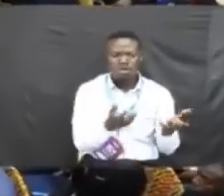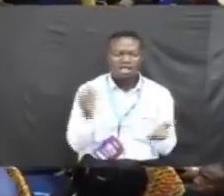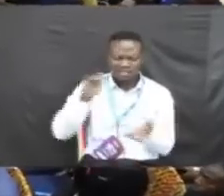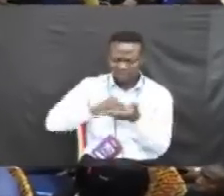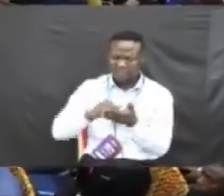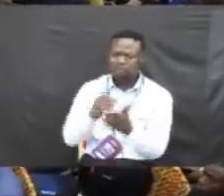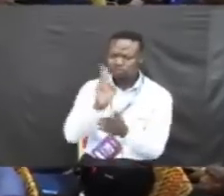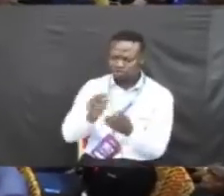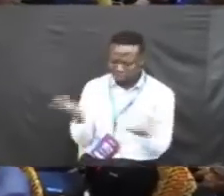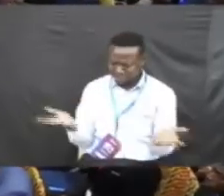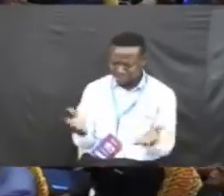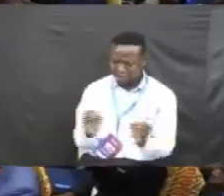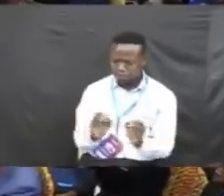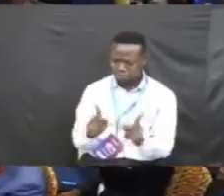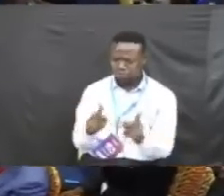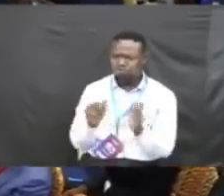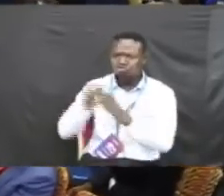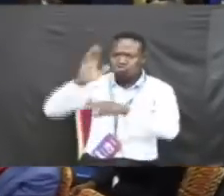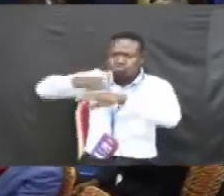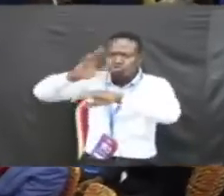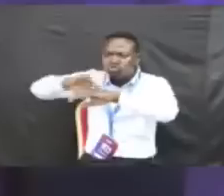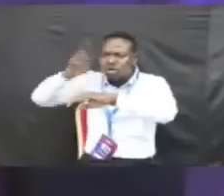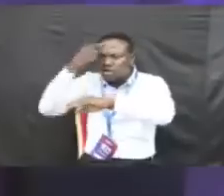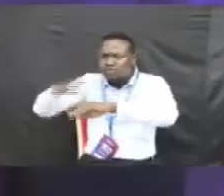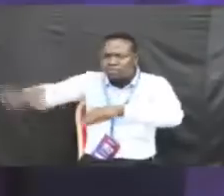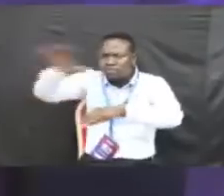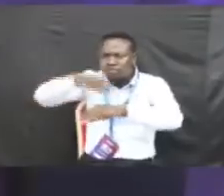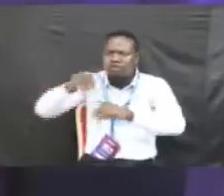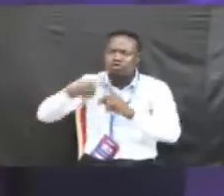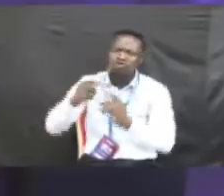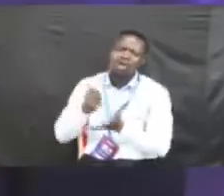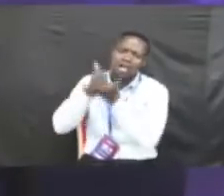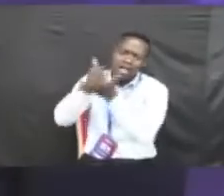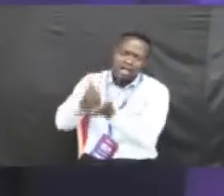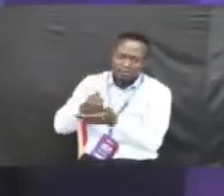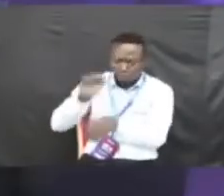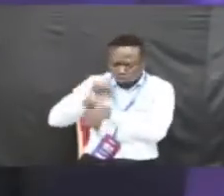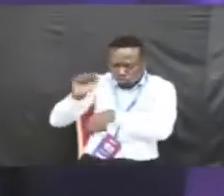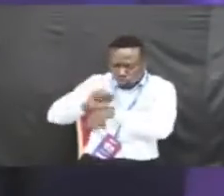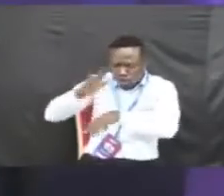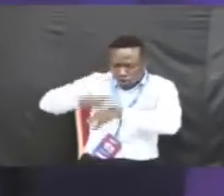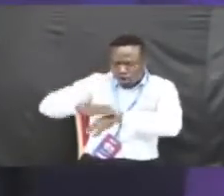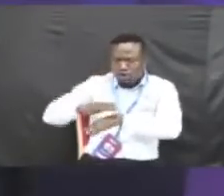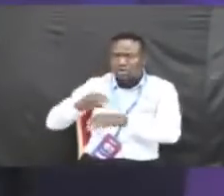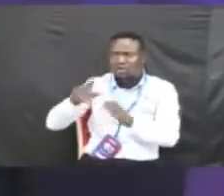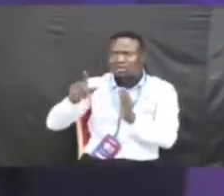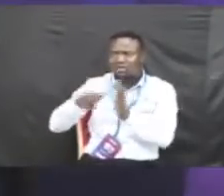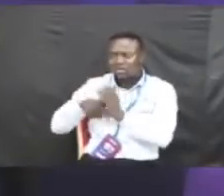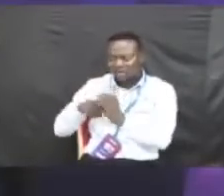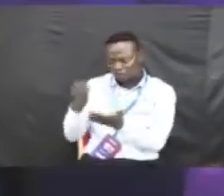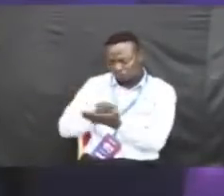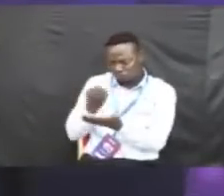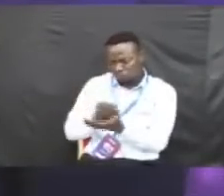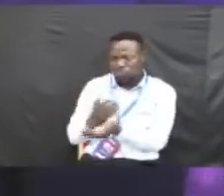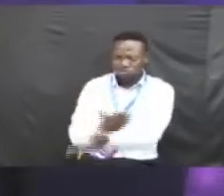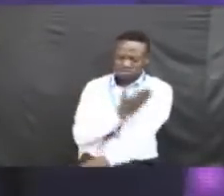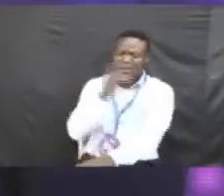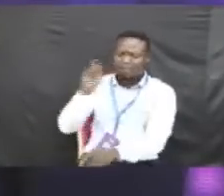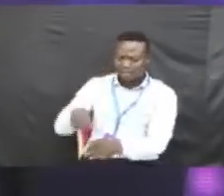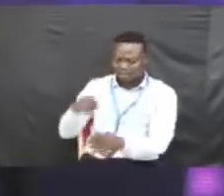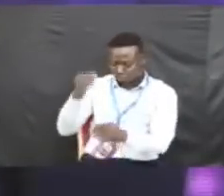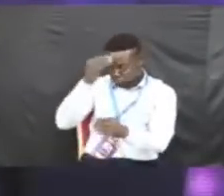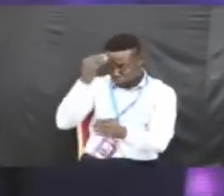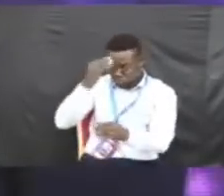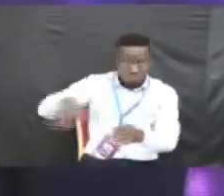use this opportunity to call on government to speed up work on the recovery of the economy. We are all